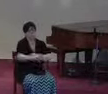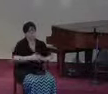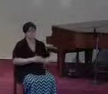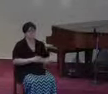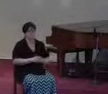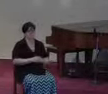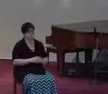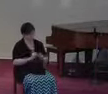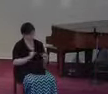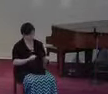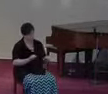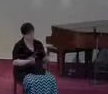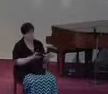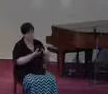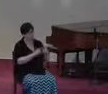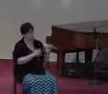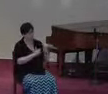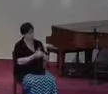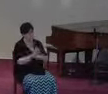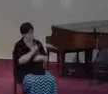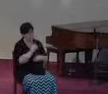Do whatever he tells you.